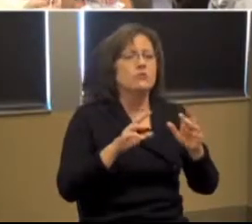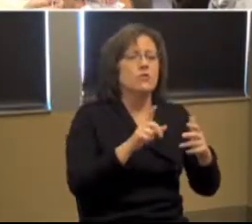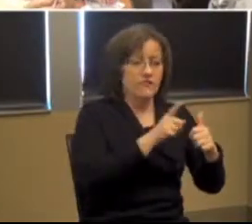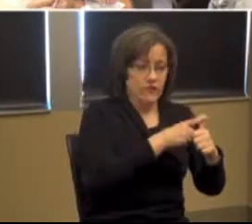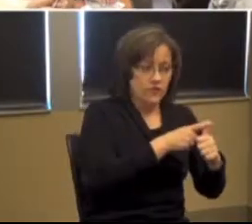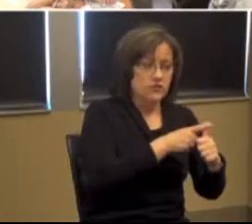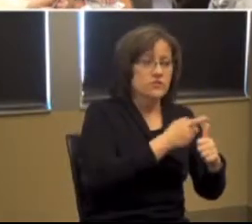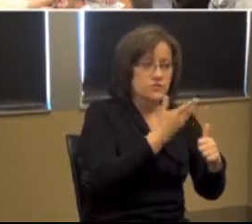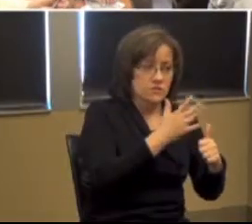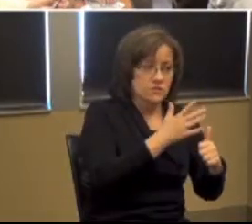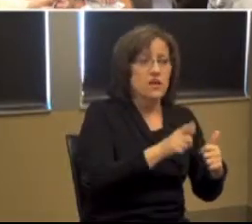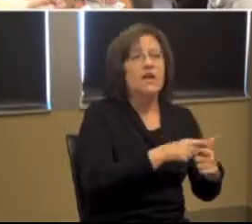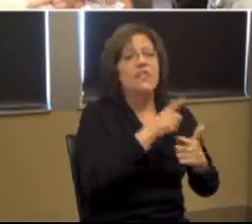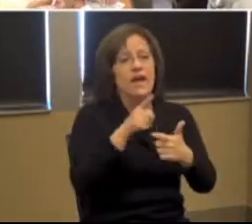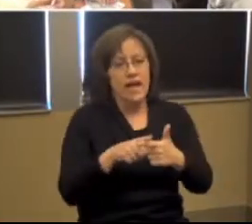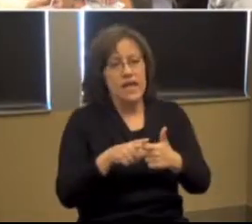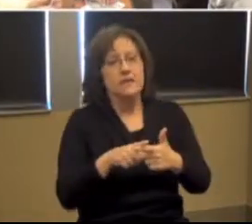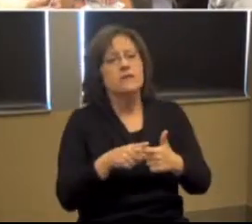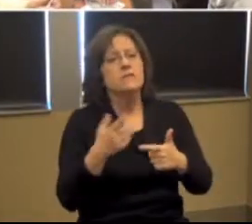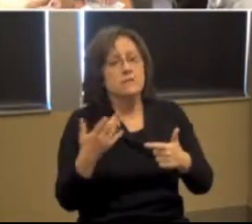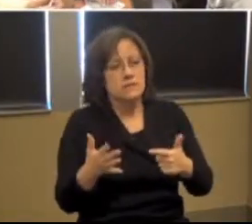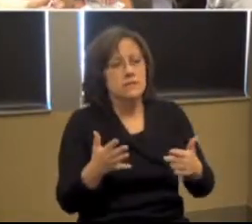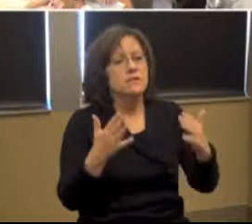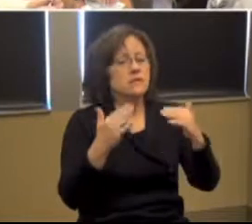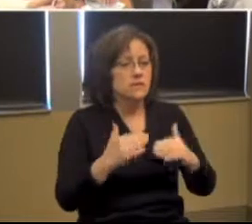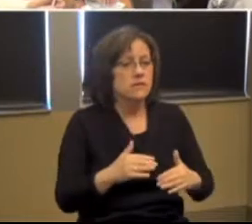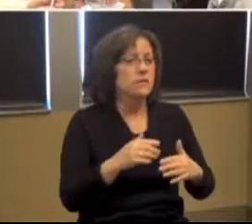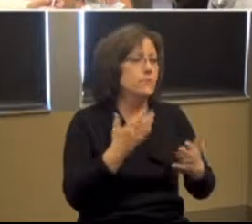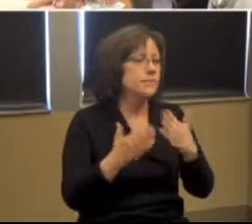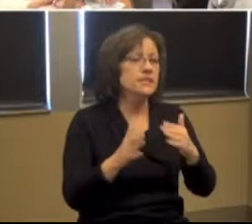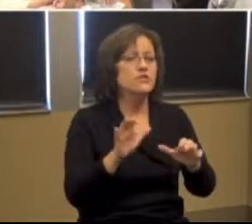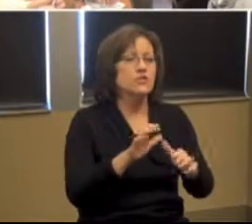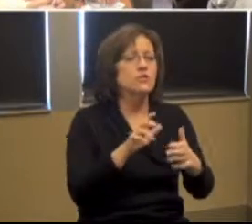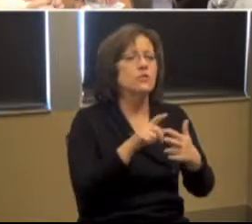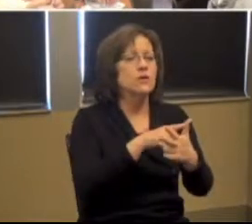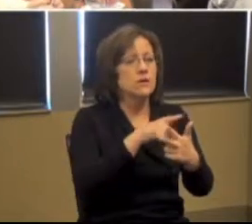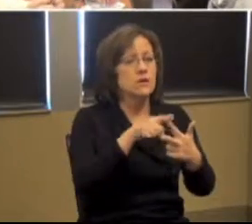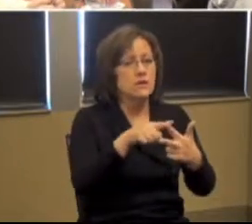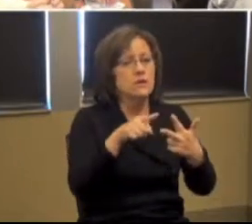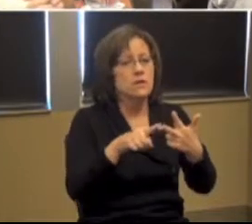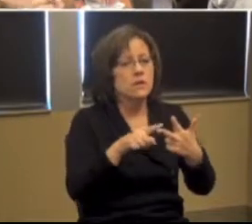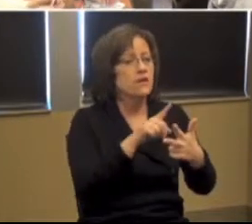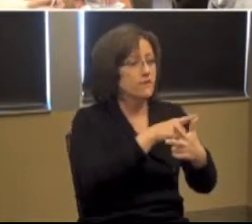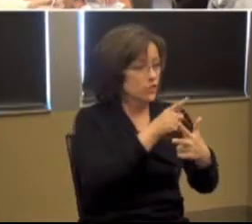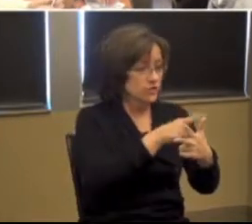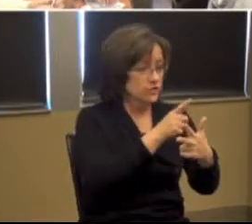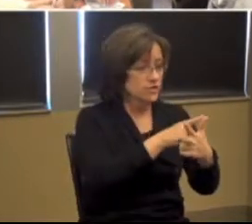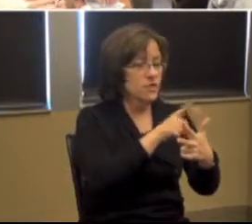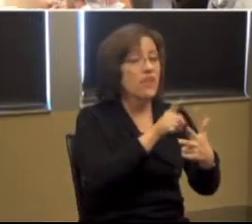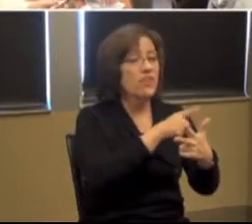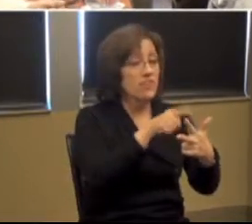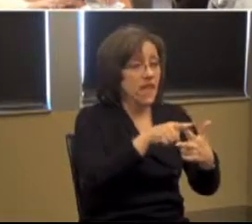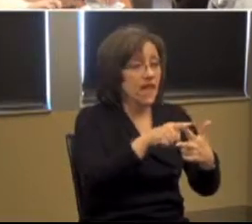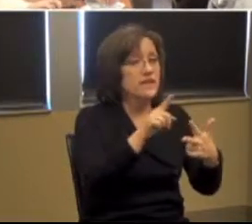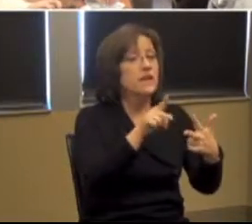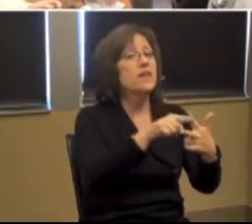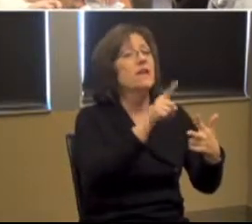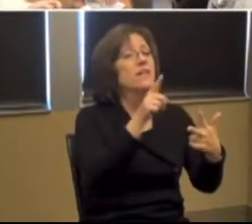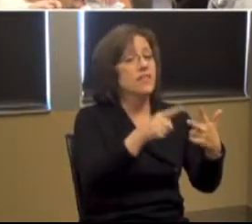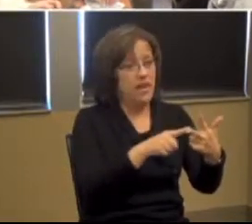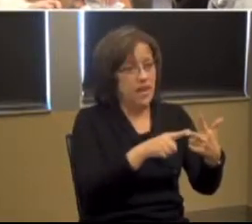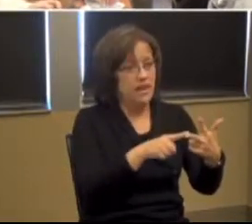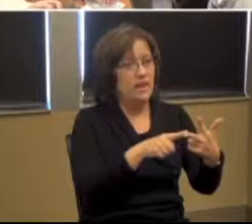then. And then you can build in, so maybe that it's 3 items. First you have this, then you have this, and you can build your reinforcement right into